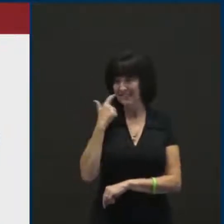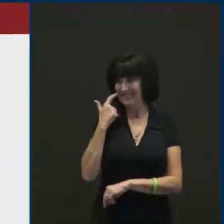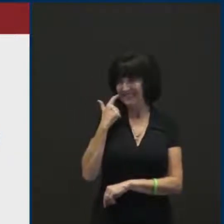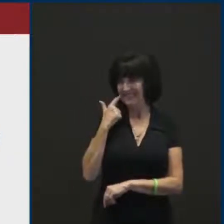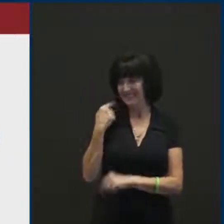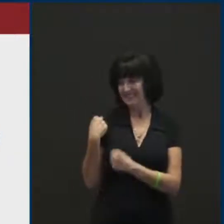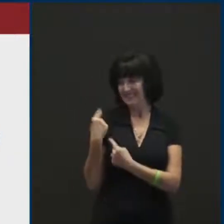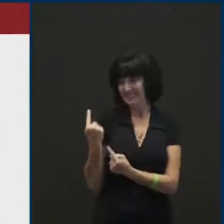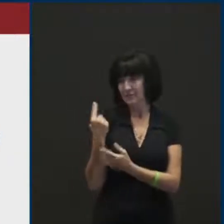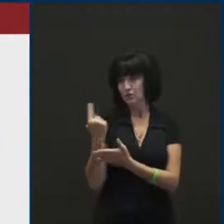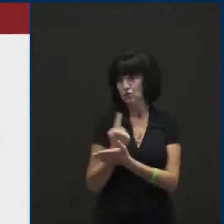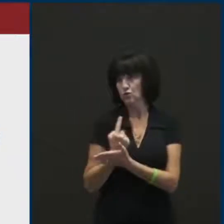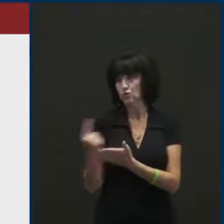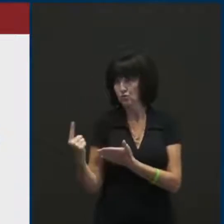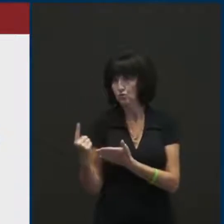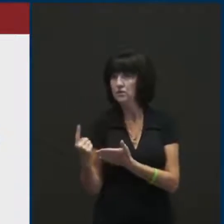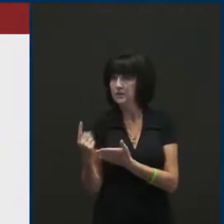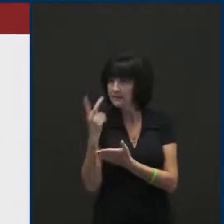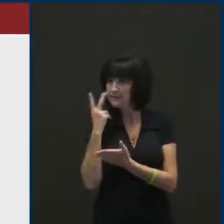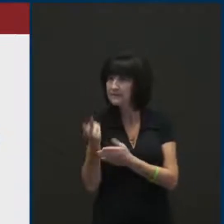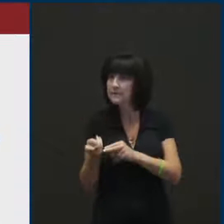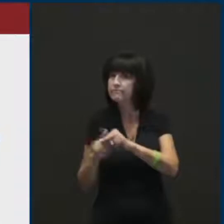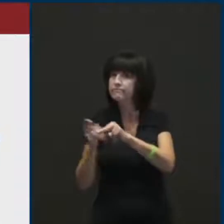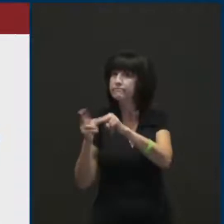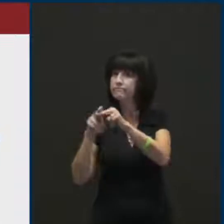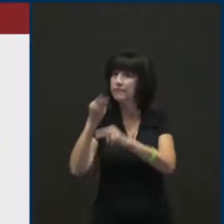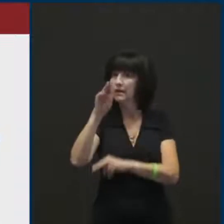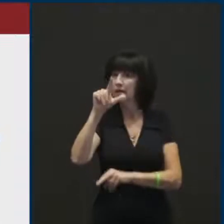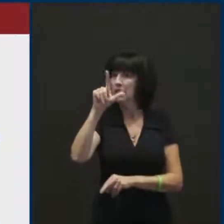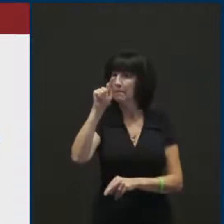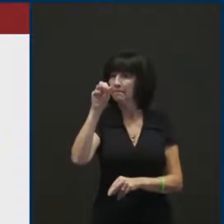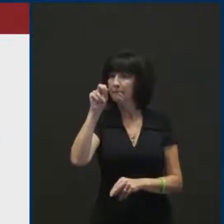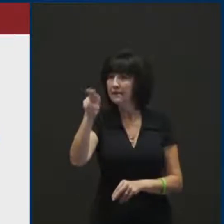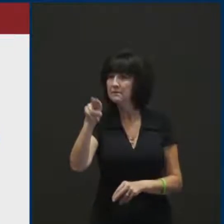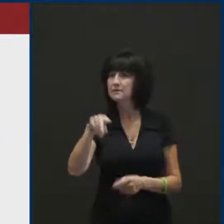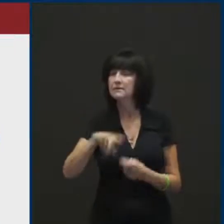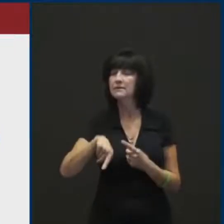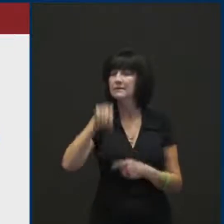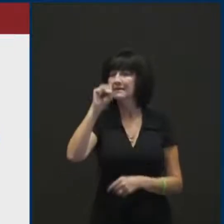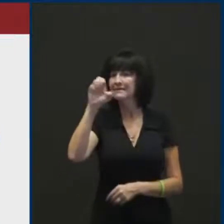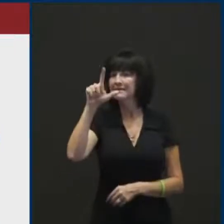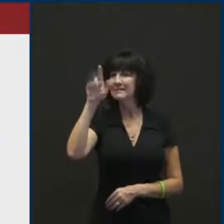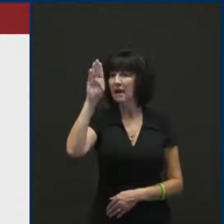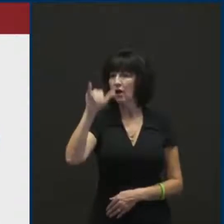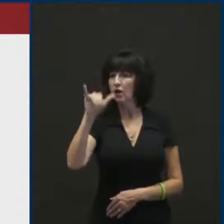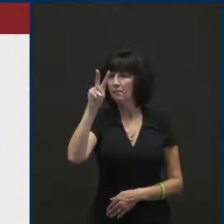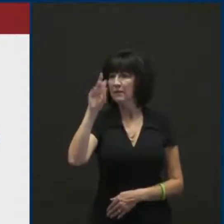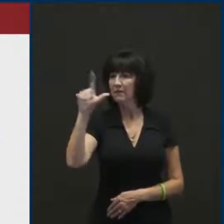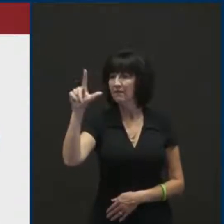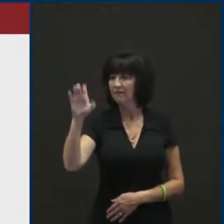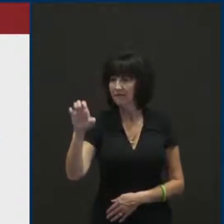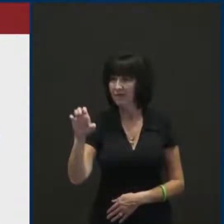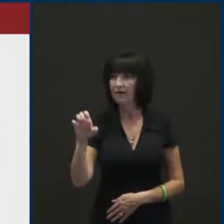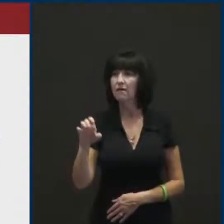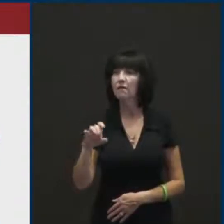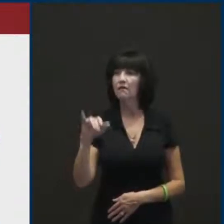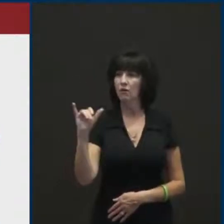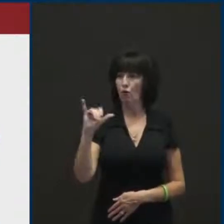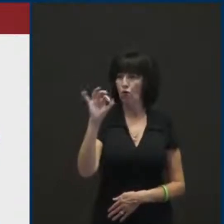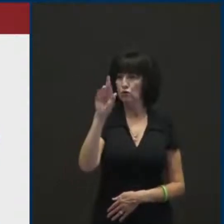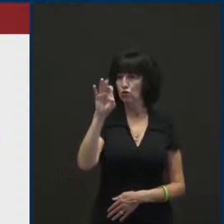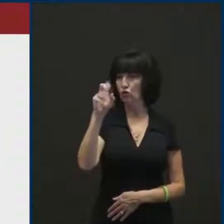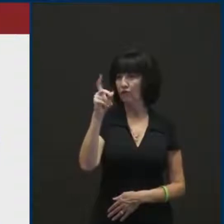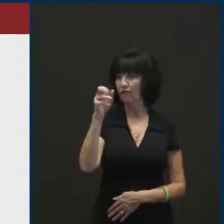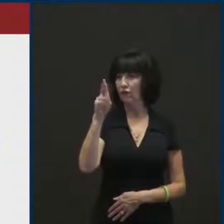some increases in Milton and Selbyville, as well as Felton and Frederica in Kent